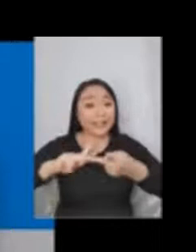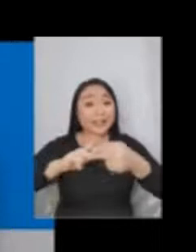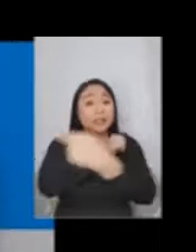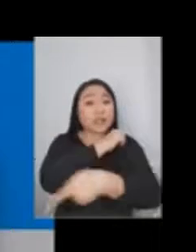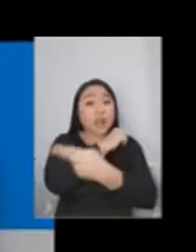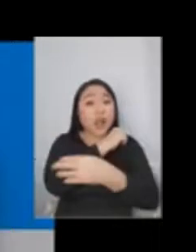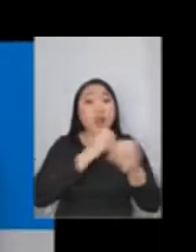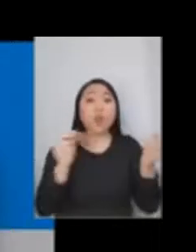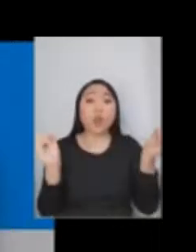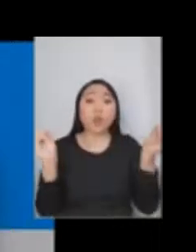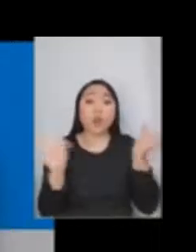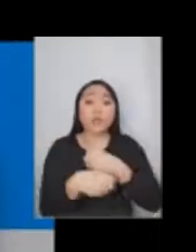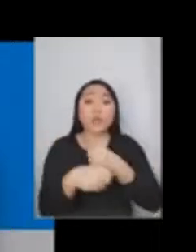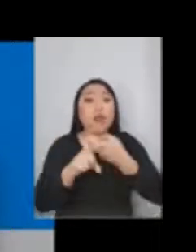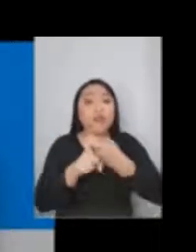4,866